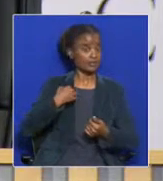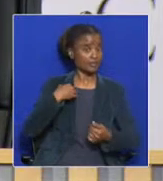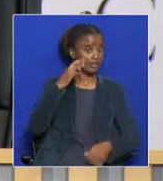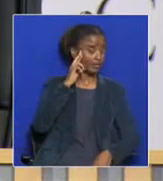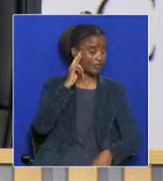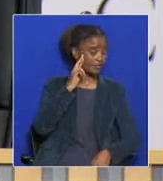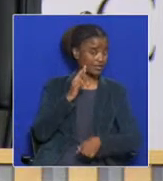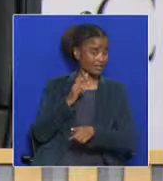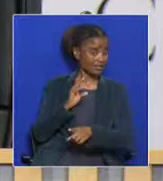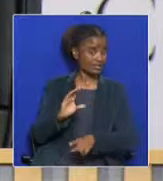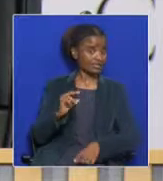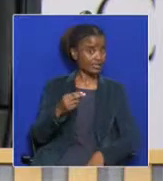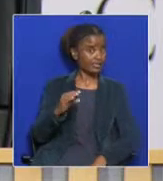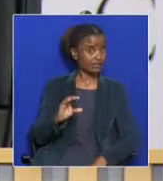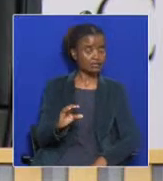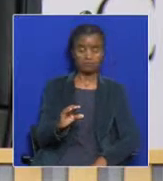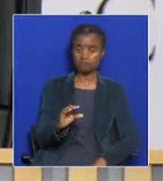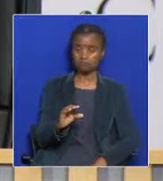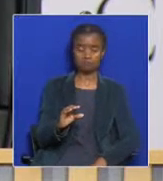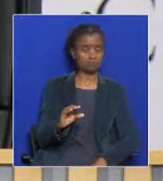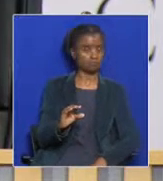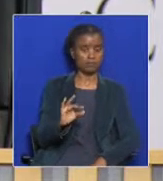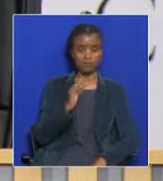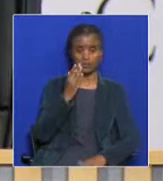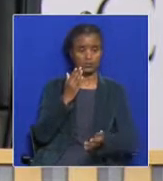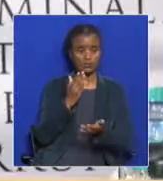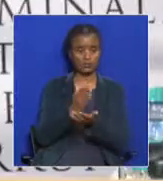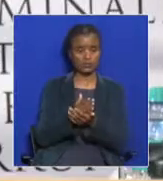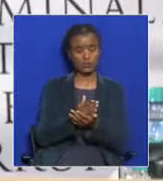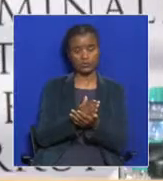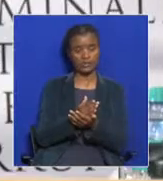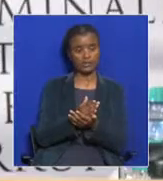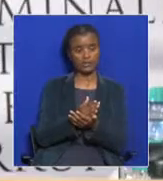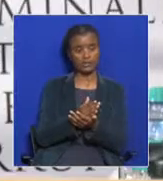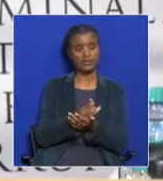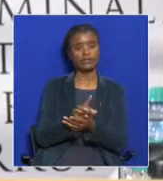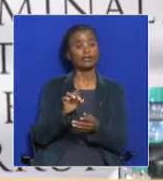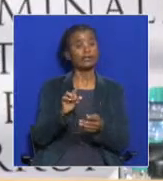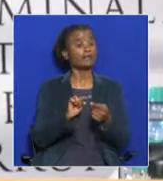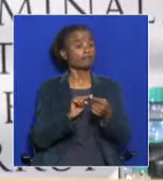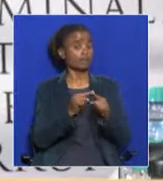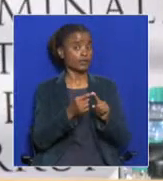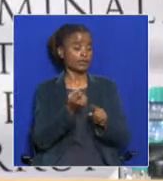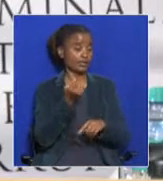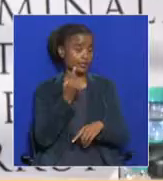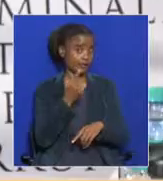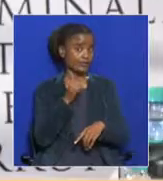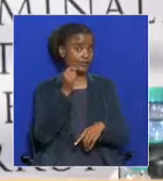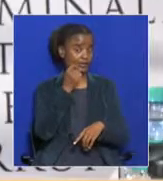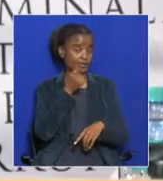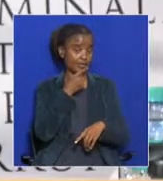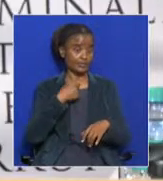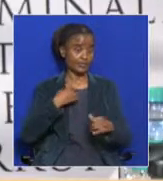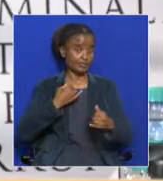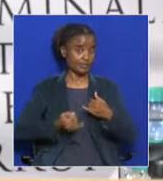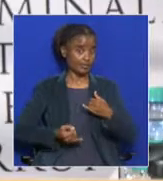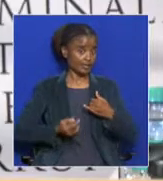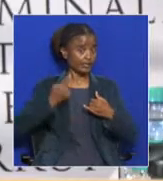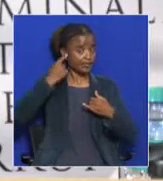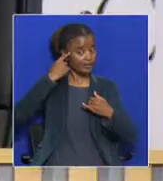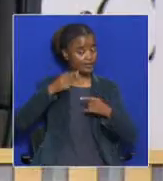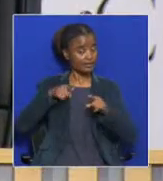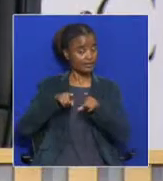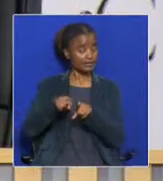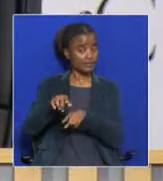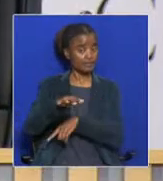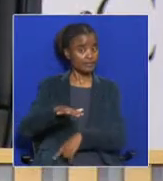I'm not sure if the Commission can indulge me. Okay, I think I get your point. So you say I'm making the mistake in thinking that it was the same place. I'm not saying